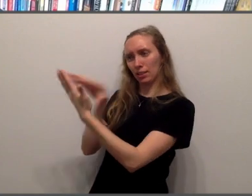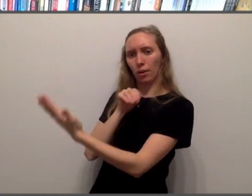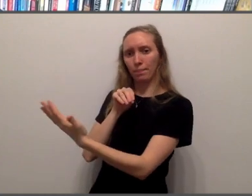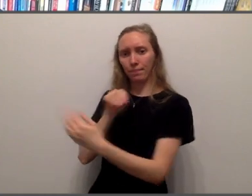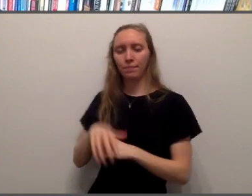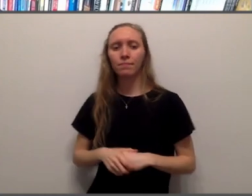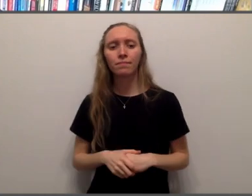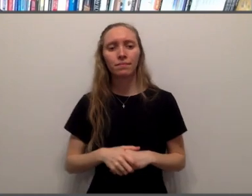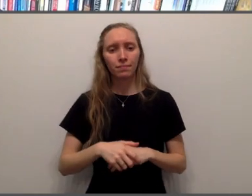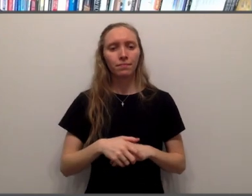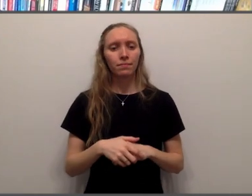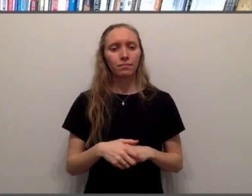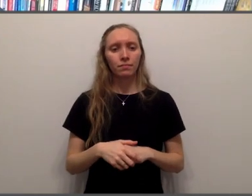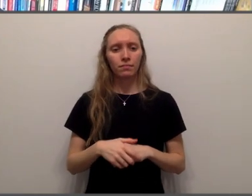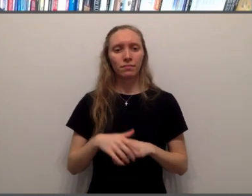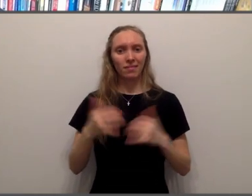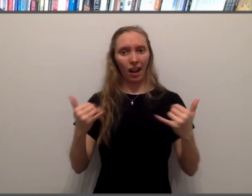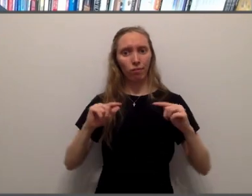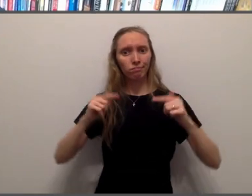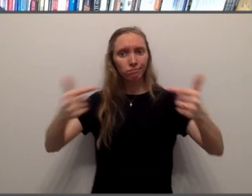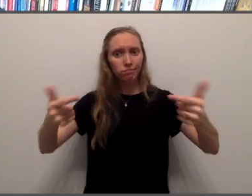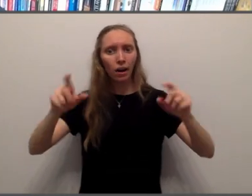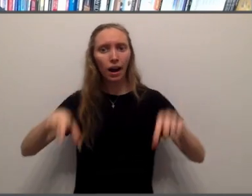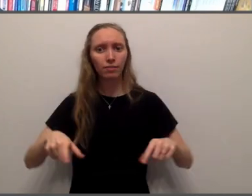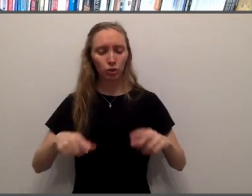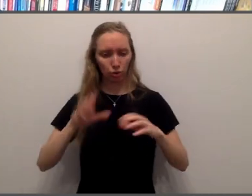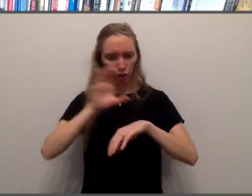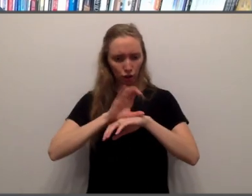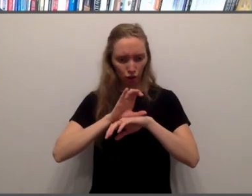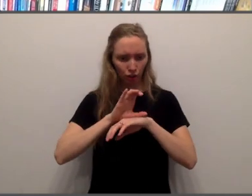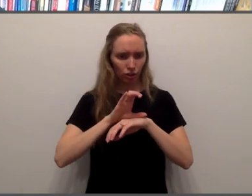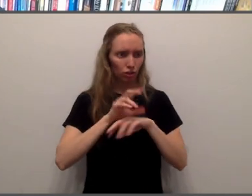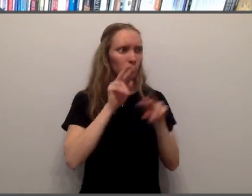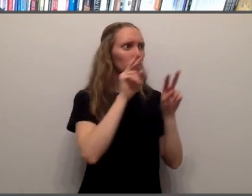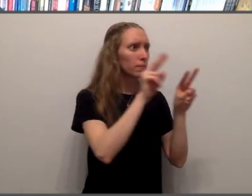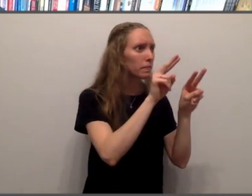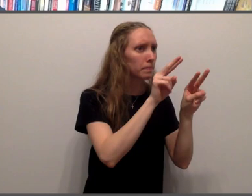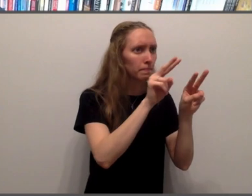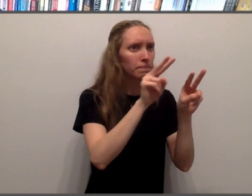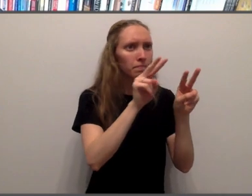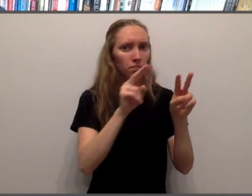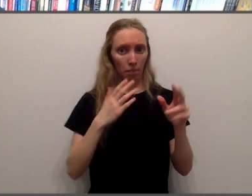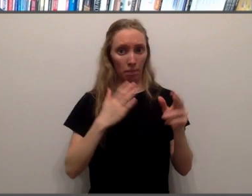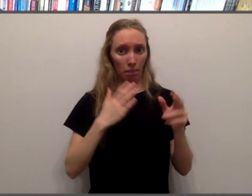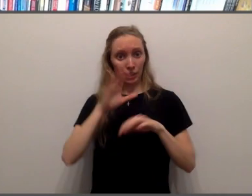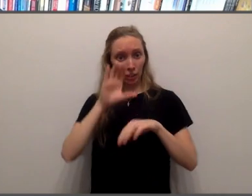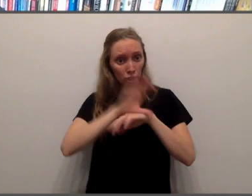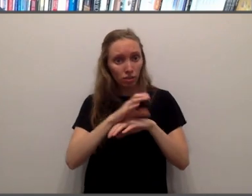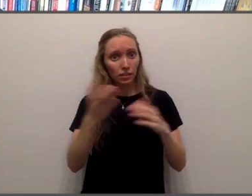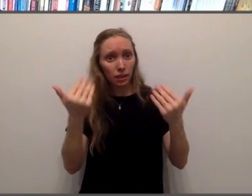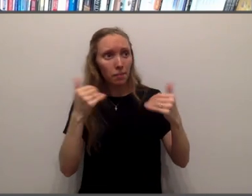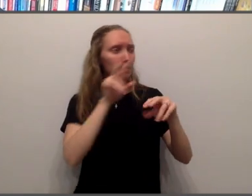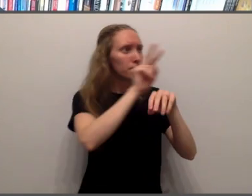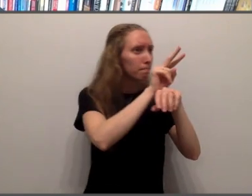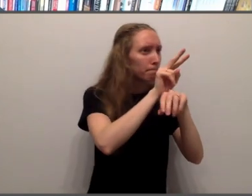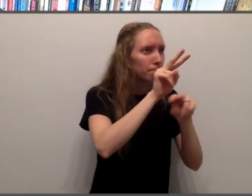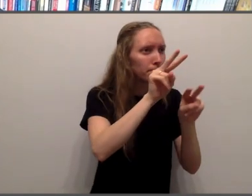congregation. Who's missing that should be here and be a part of the table that Jesus is setting.